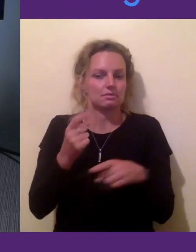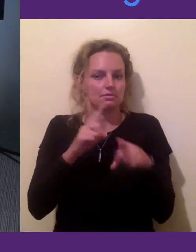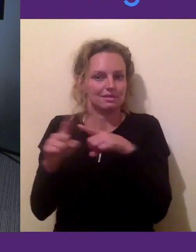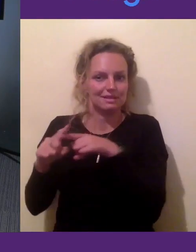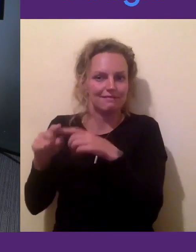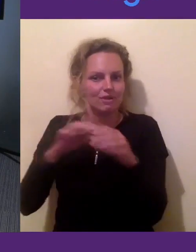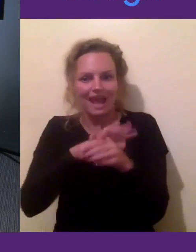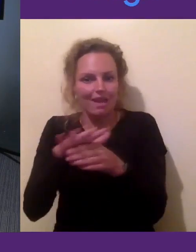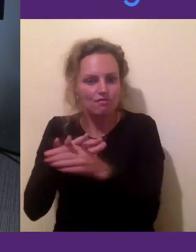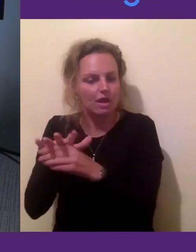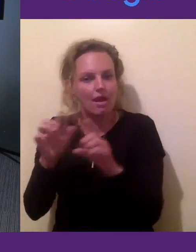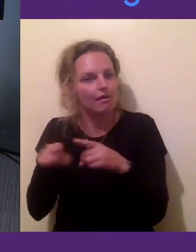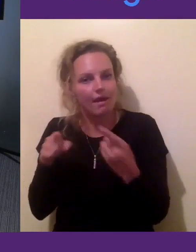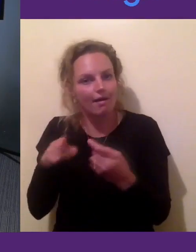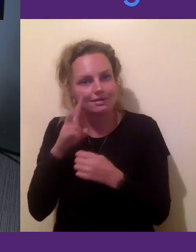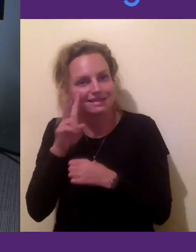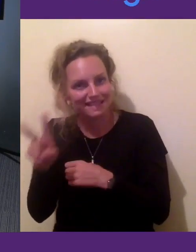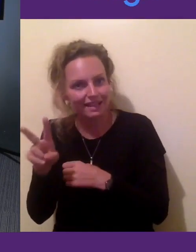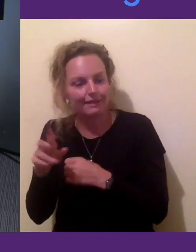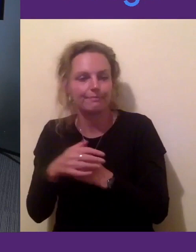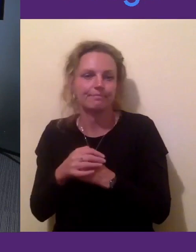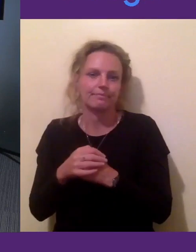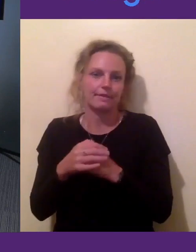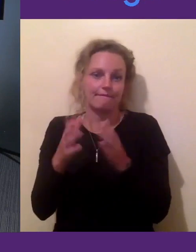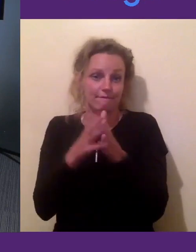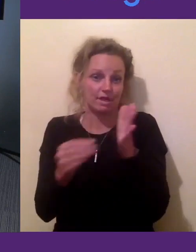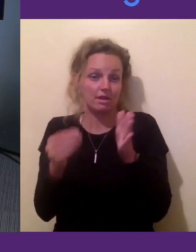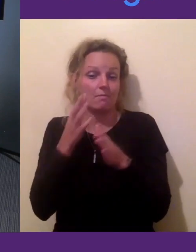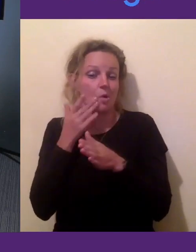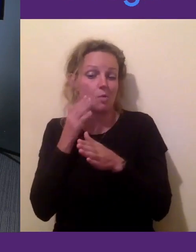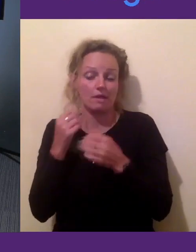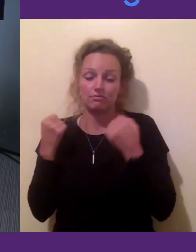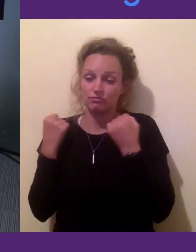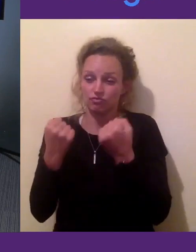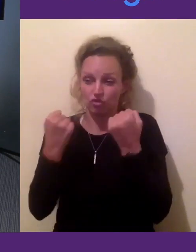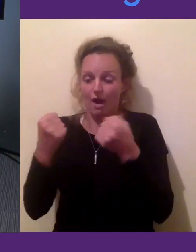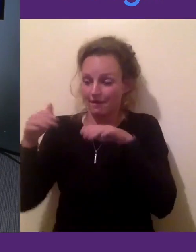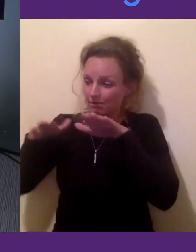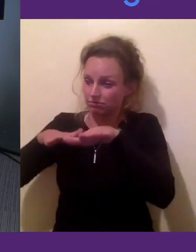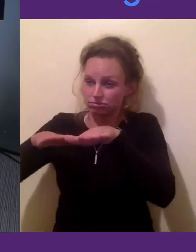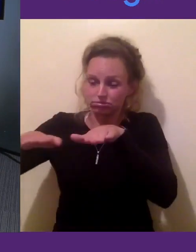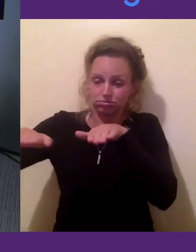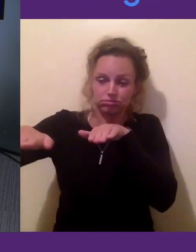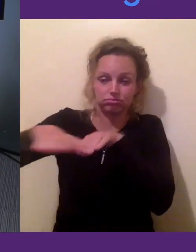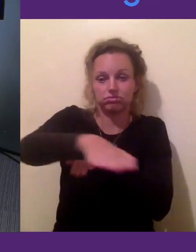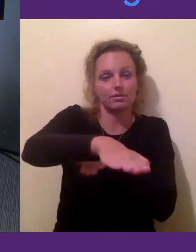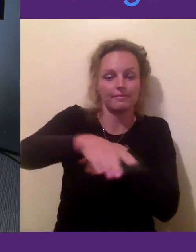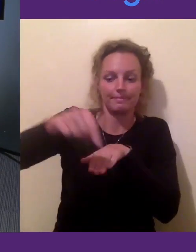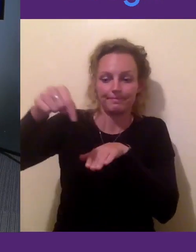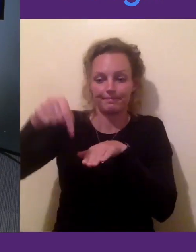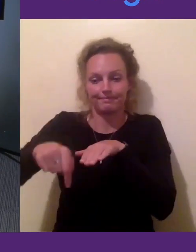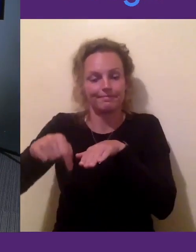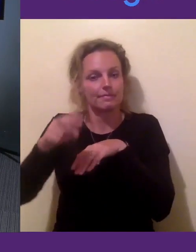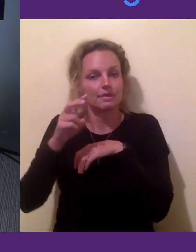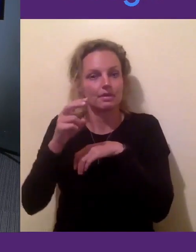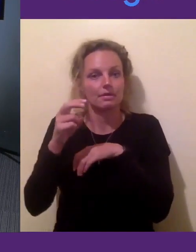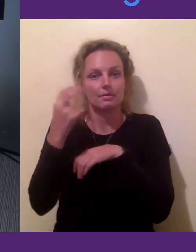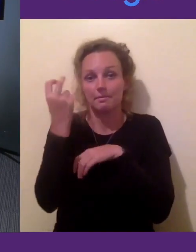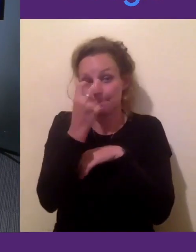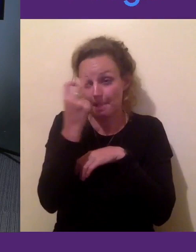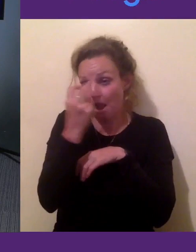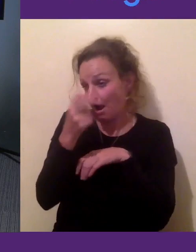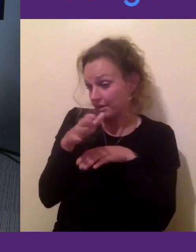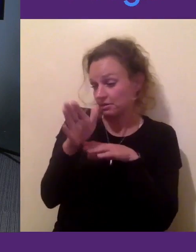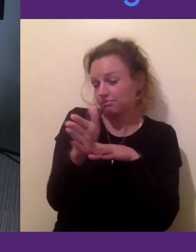the lane without blinking. Yeah. And so there's a lot of things that you have, and everyone can relate to this driving a car thing. Maybe they cannot relate